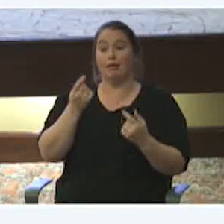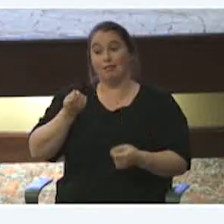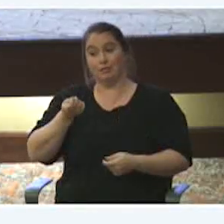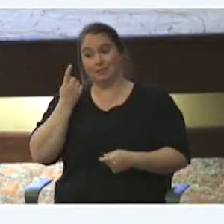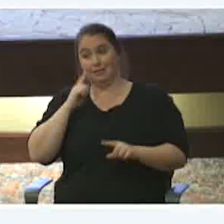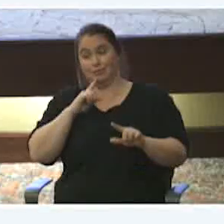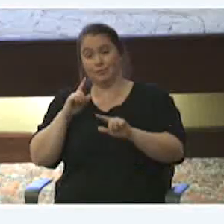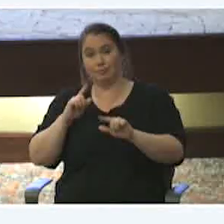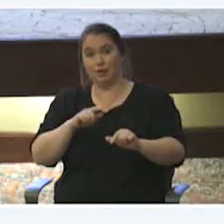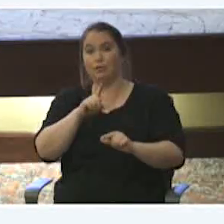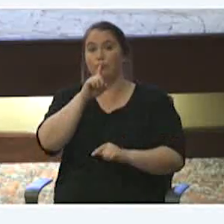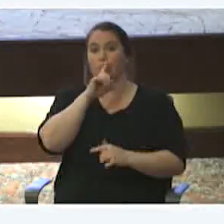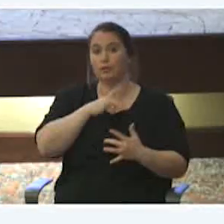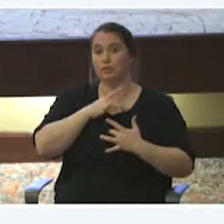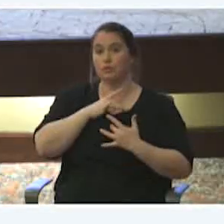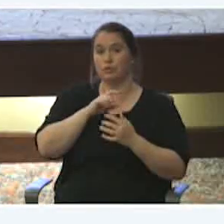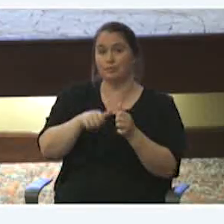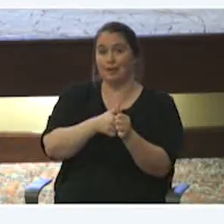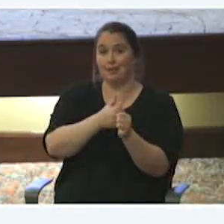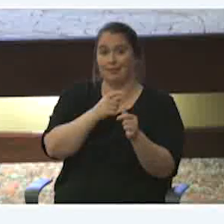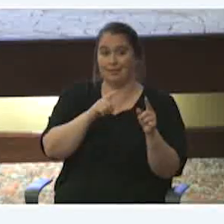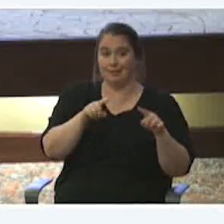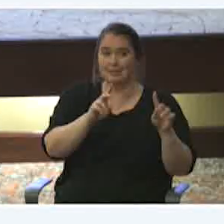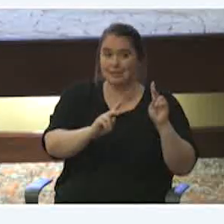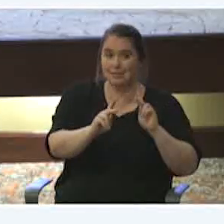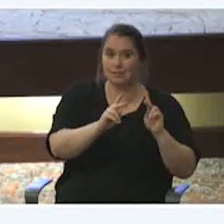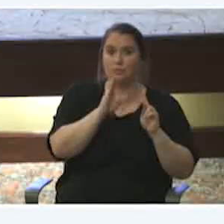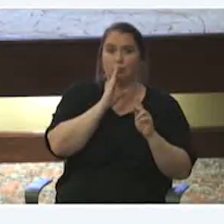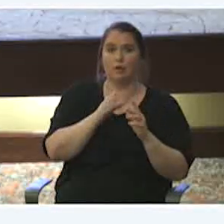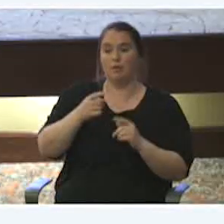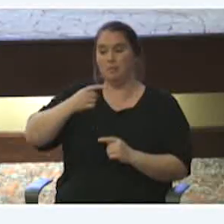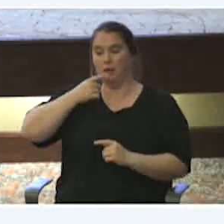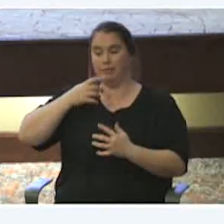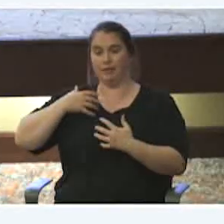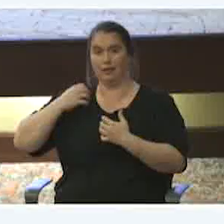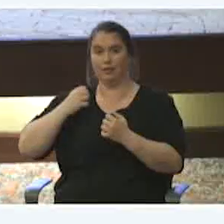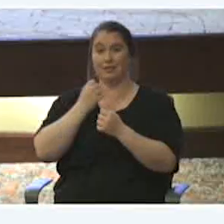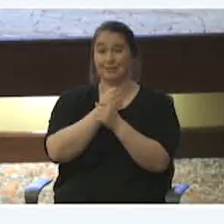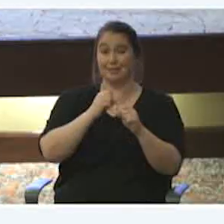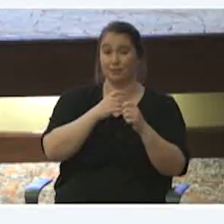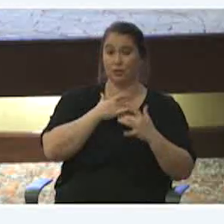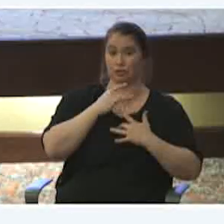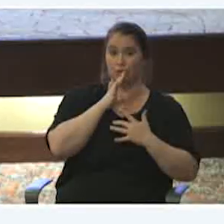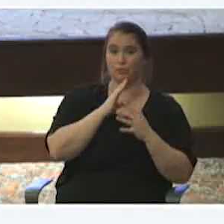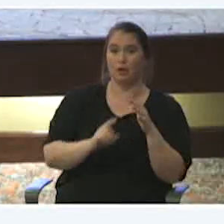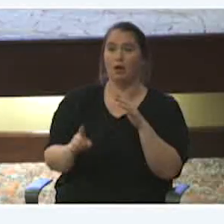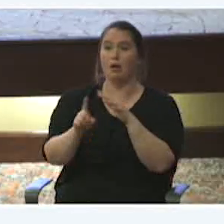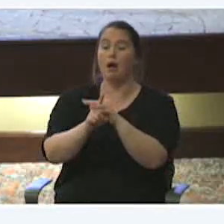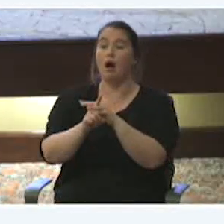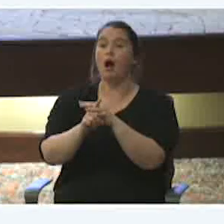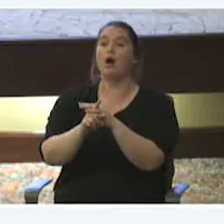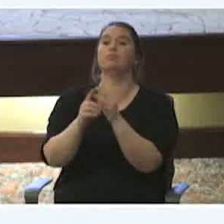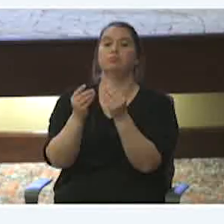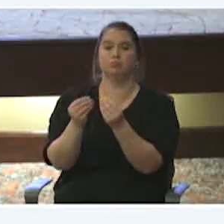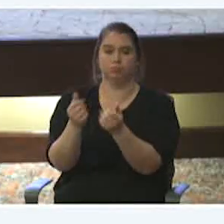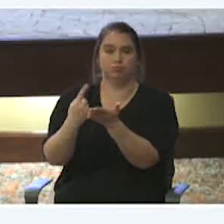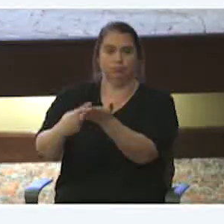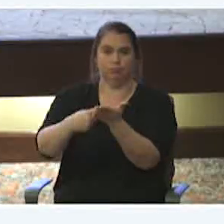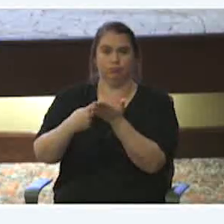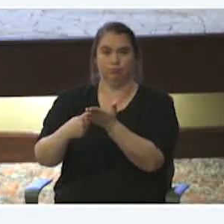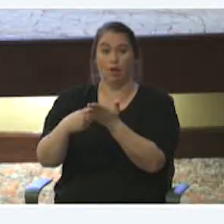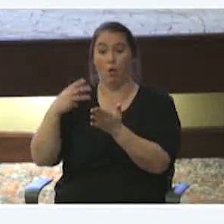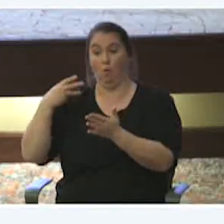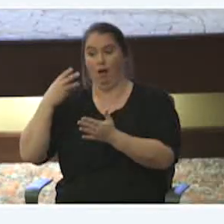real concerns of citizens, to seek to improve public health and safety concerns as related to traveling animal acts with wild captive